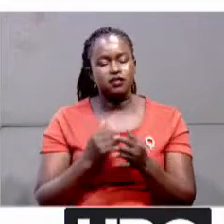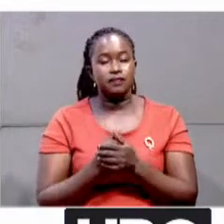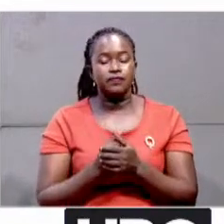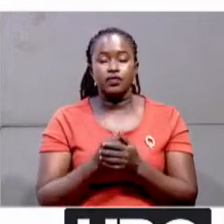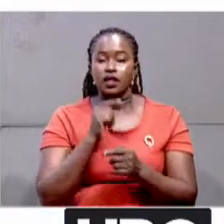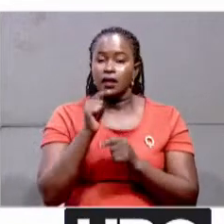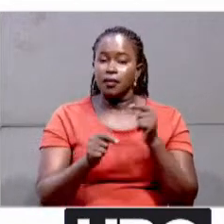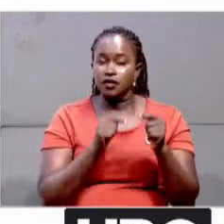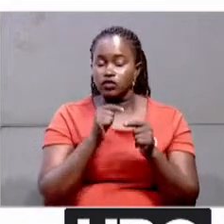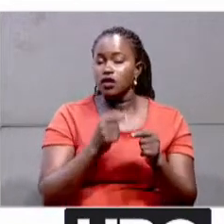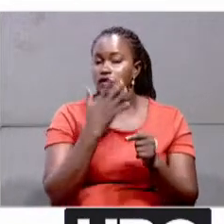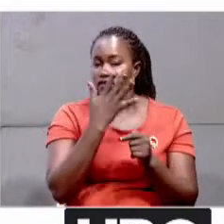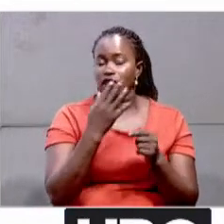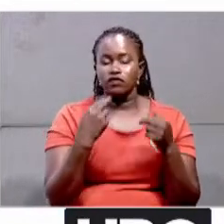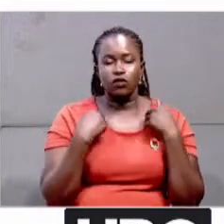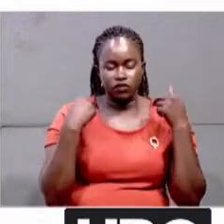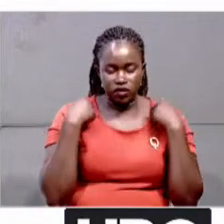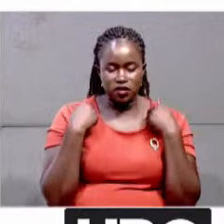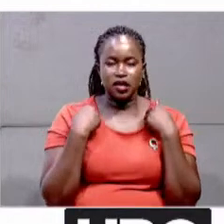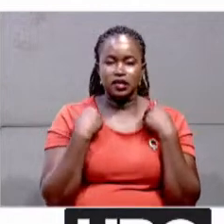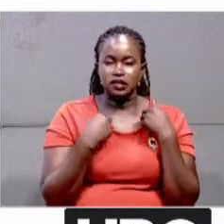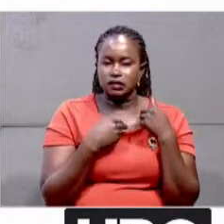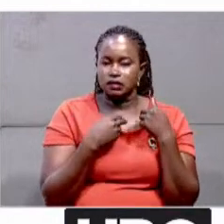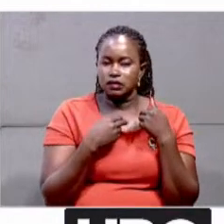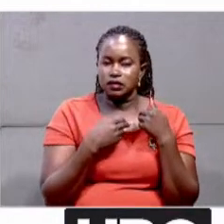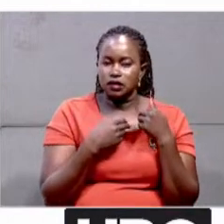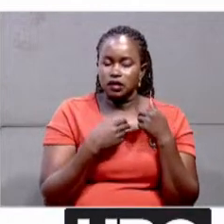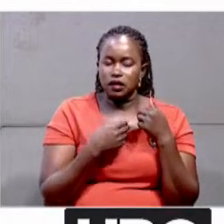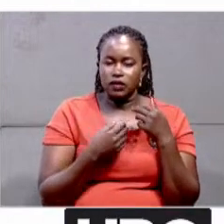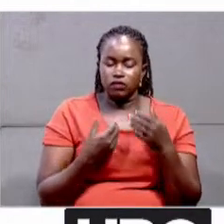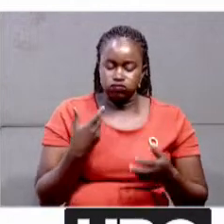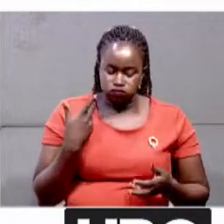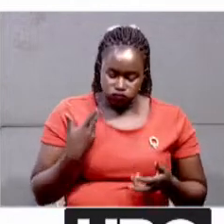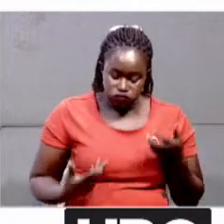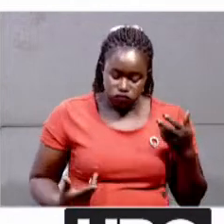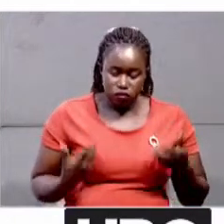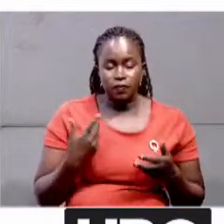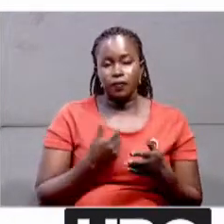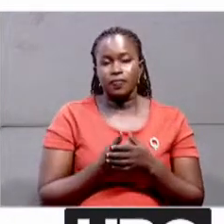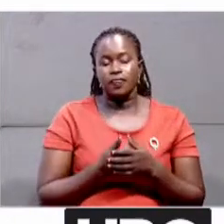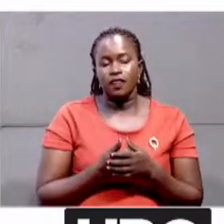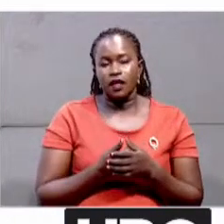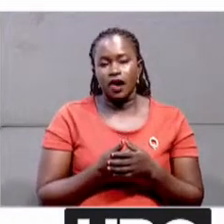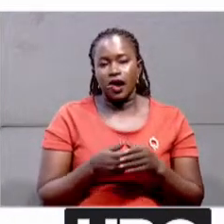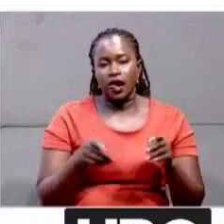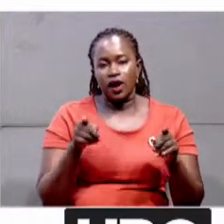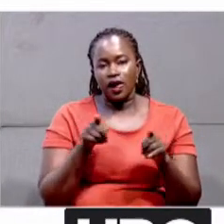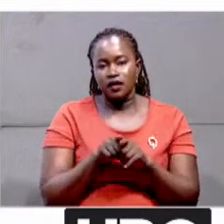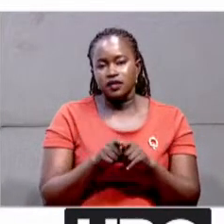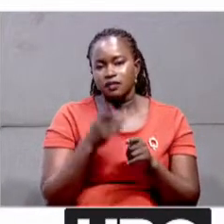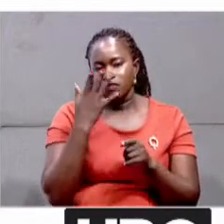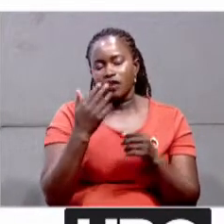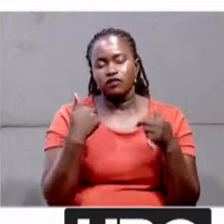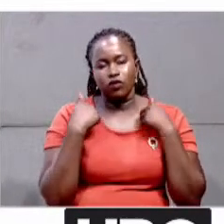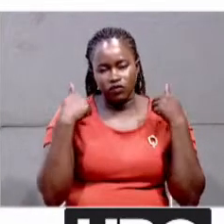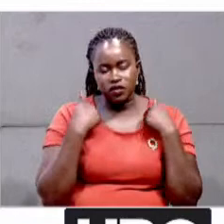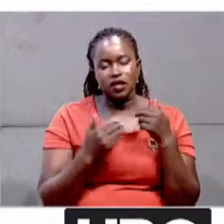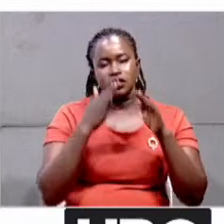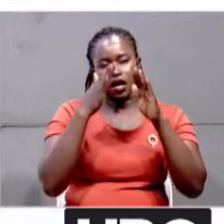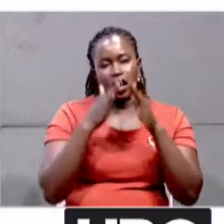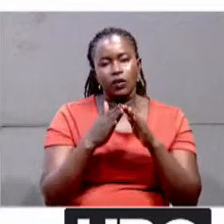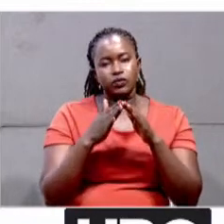Particularly, five officers were affected. The five officers lost their houses,